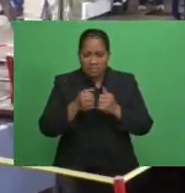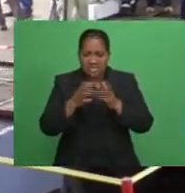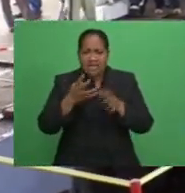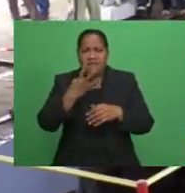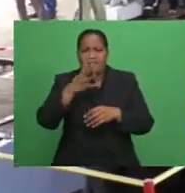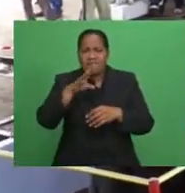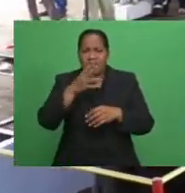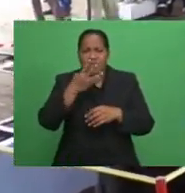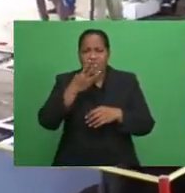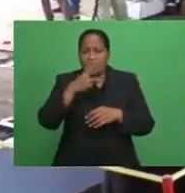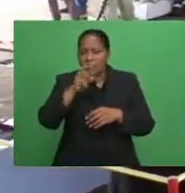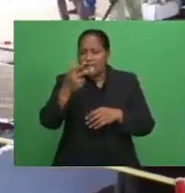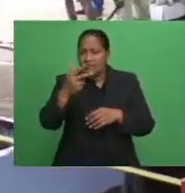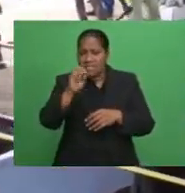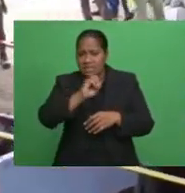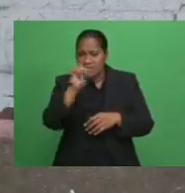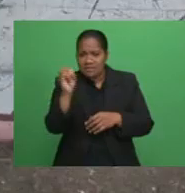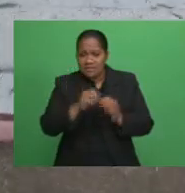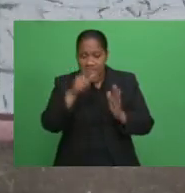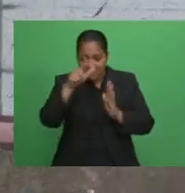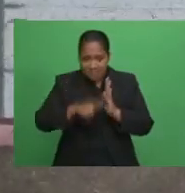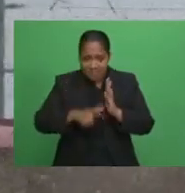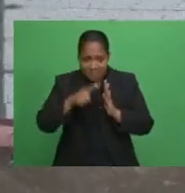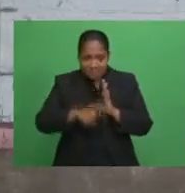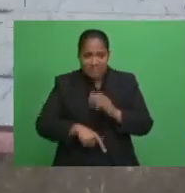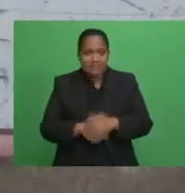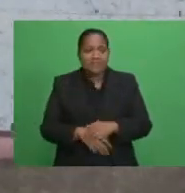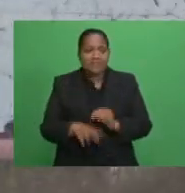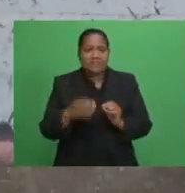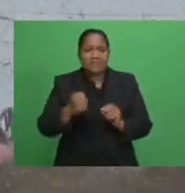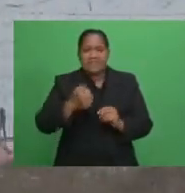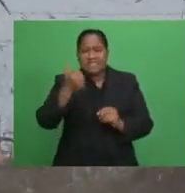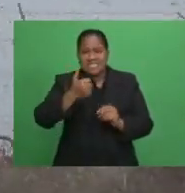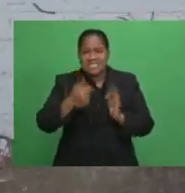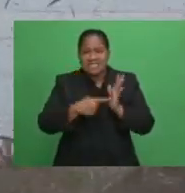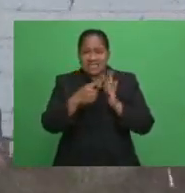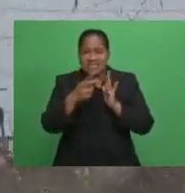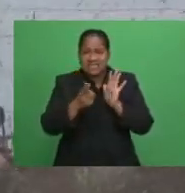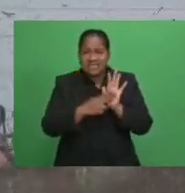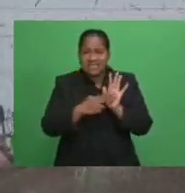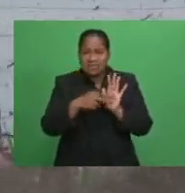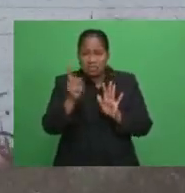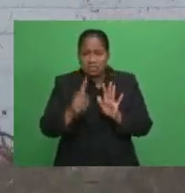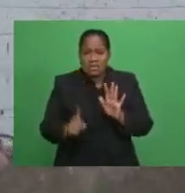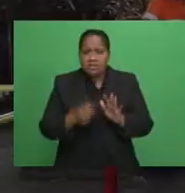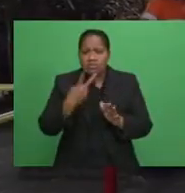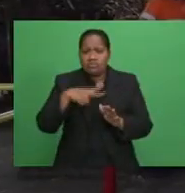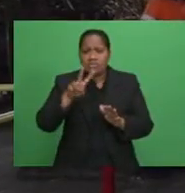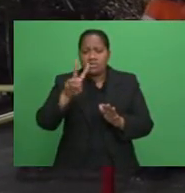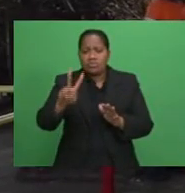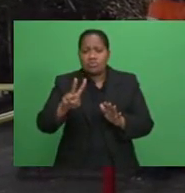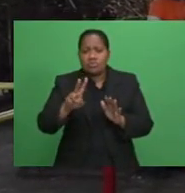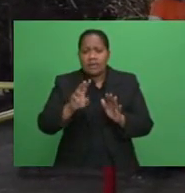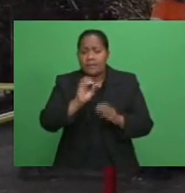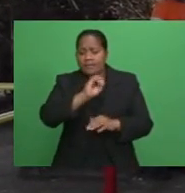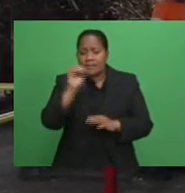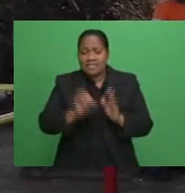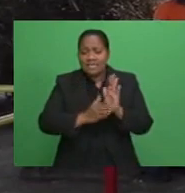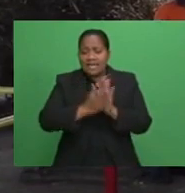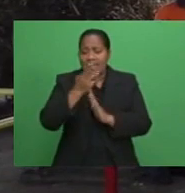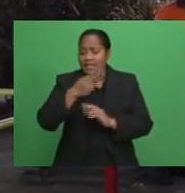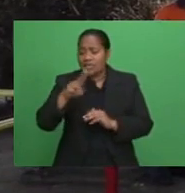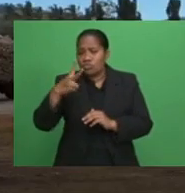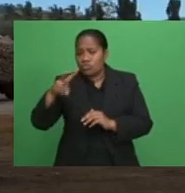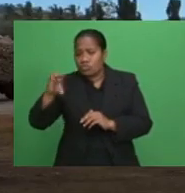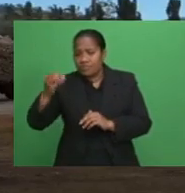lower. Sugar production of 14,016 tons to date is 22% higher than 2019, but cane